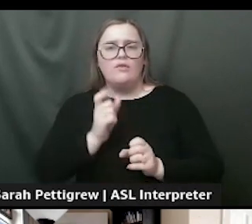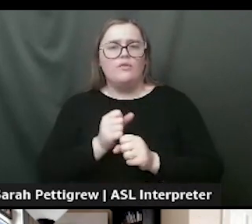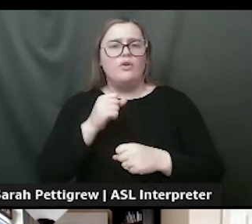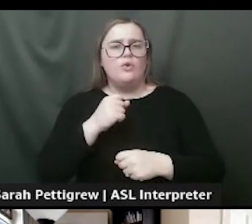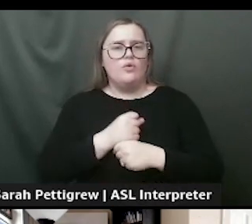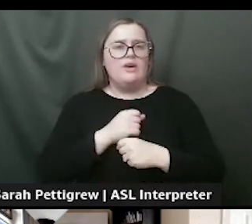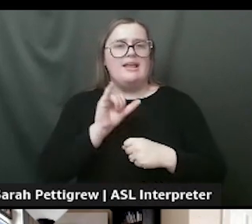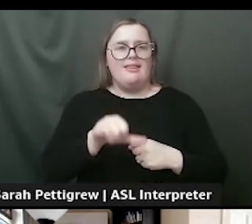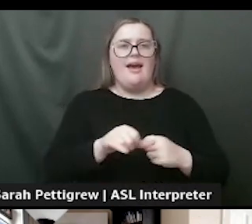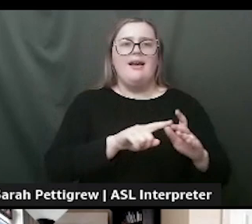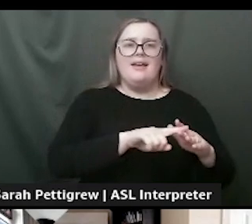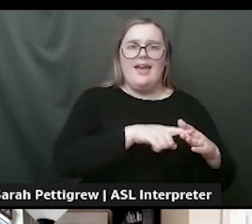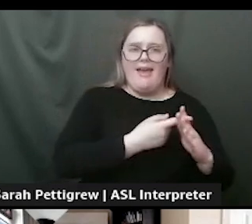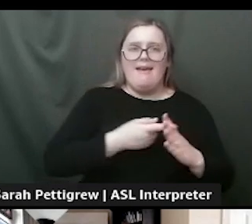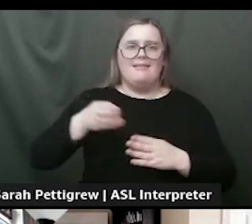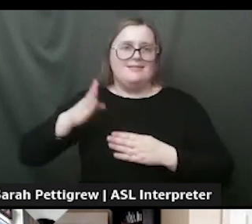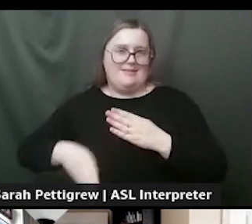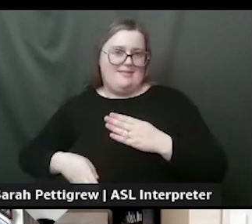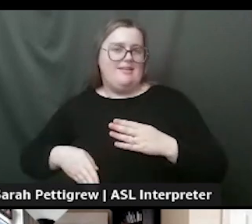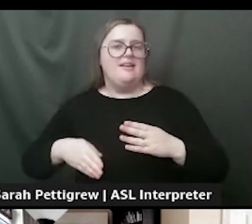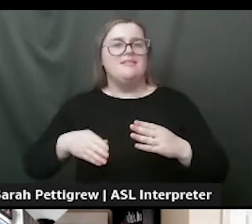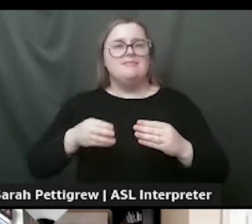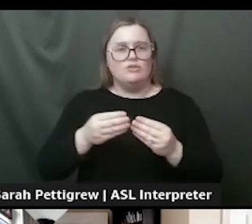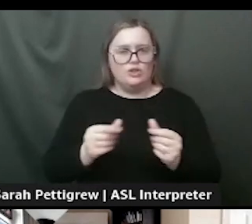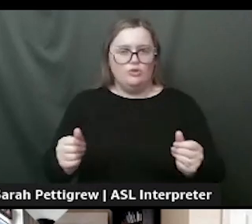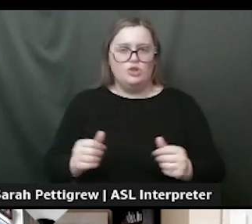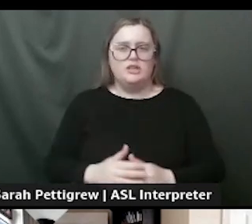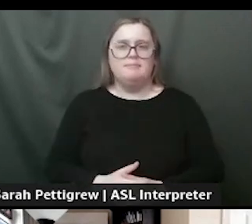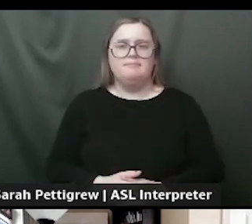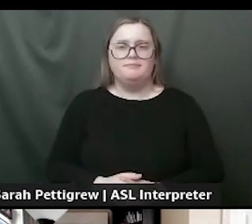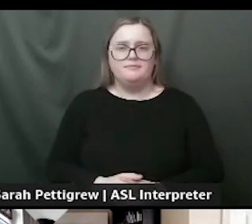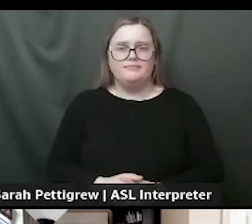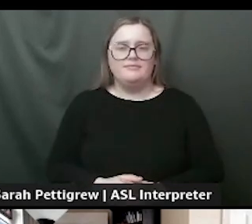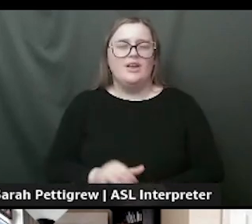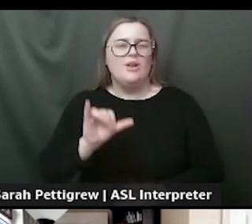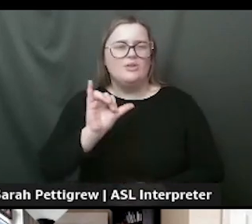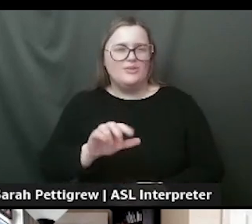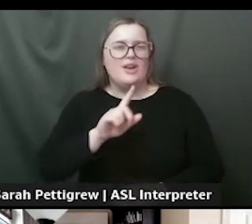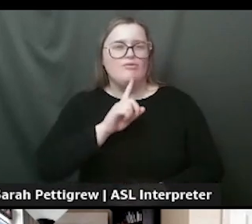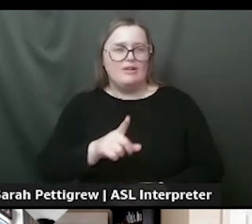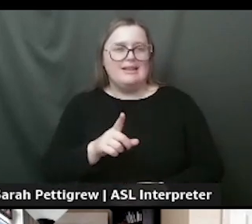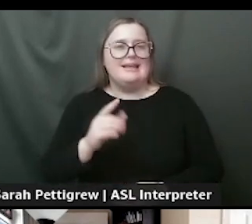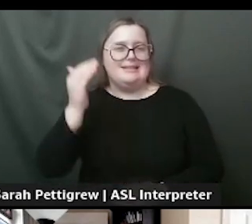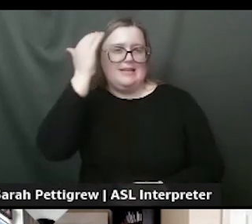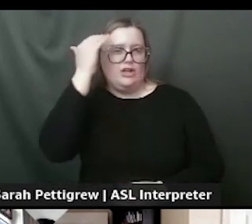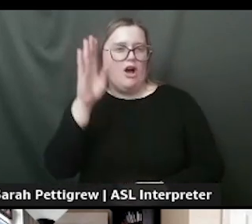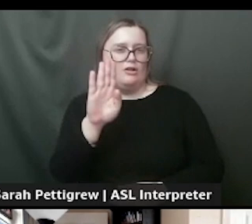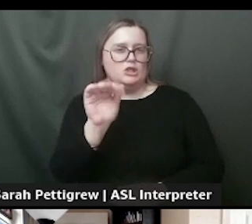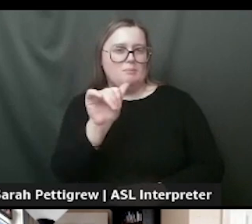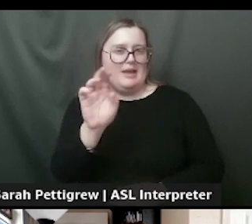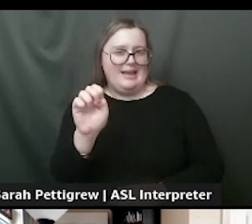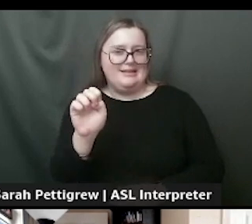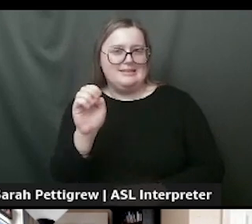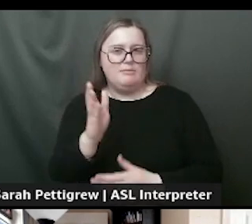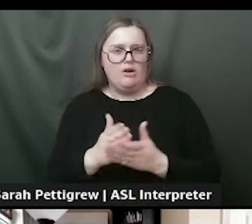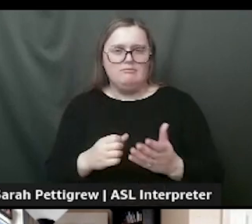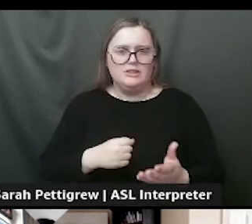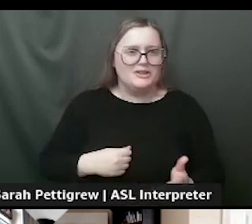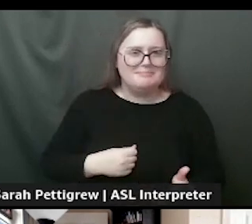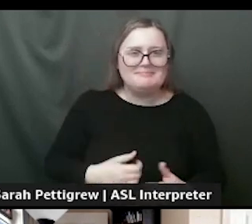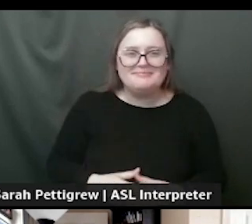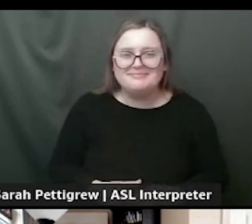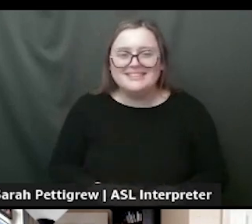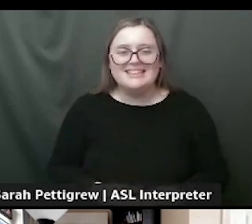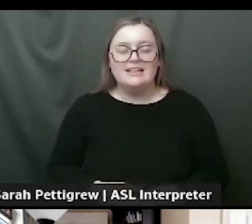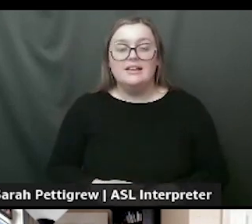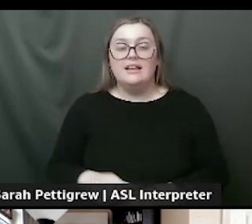end-to-end solution. So that's really the knowledge base part of it. Sorry. Yeah, and someone